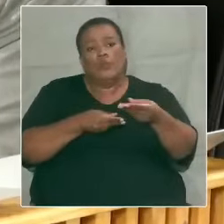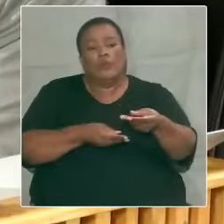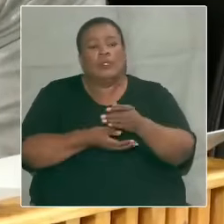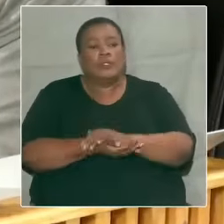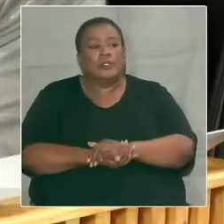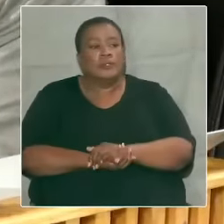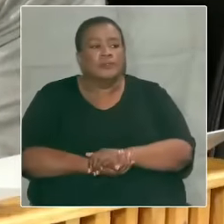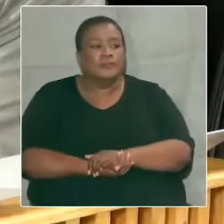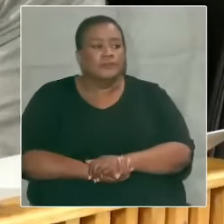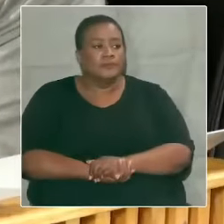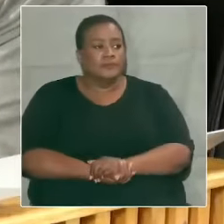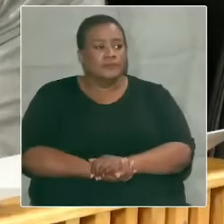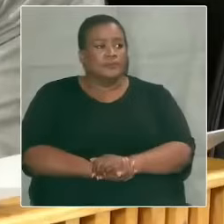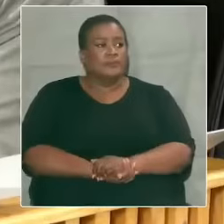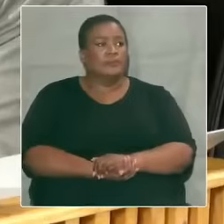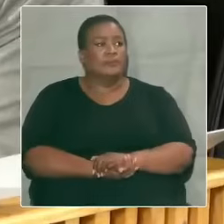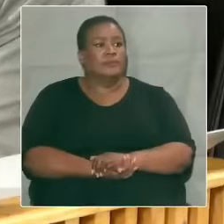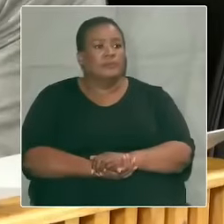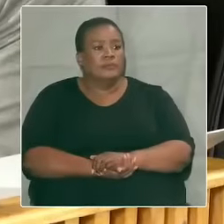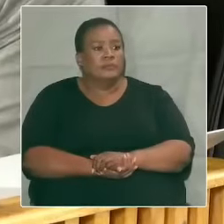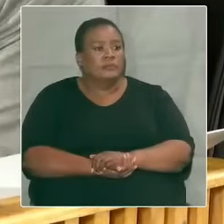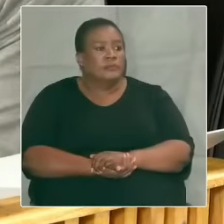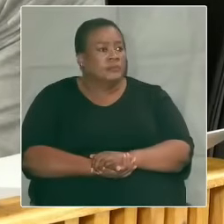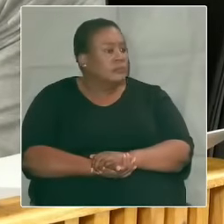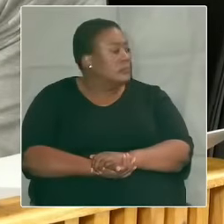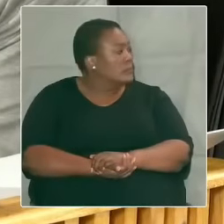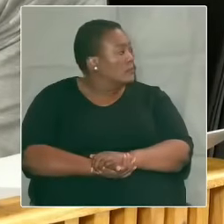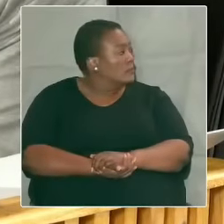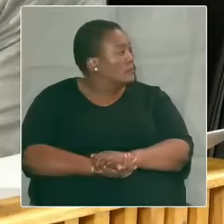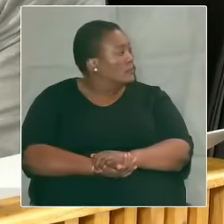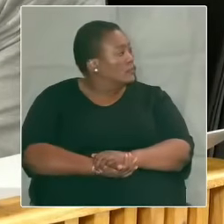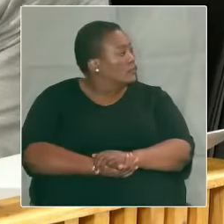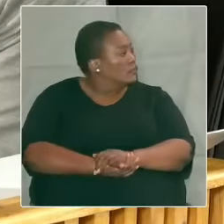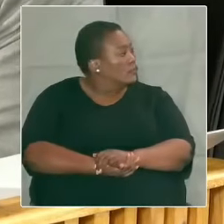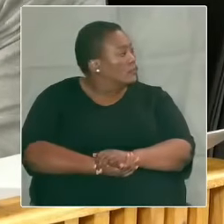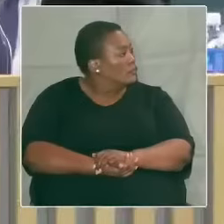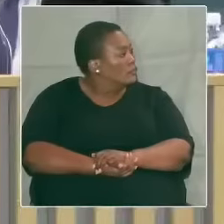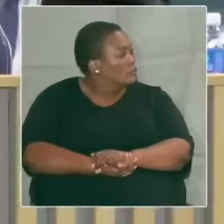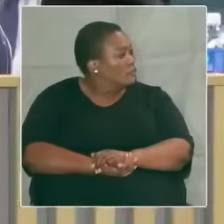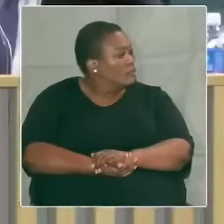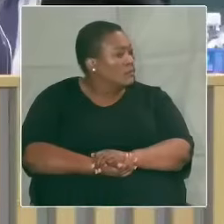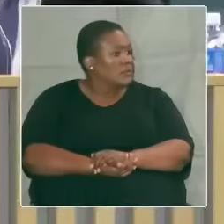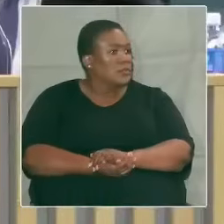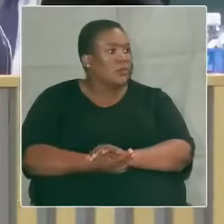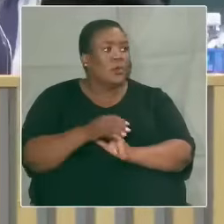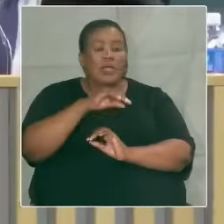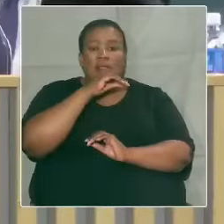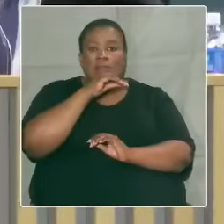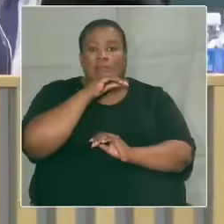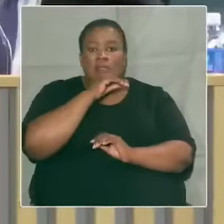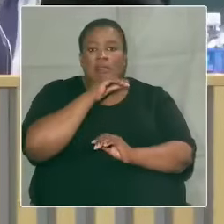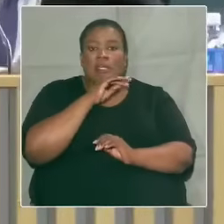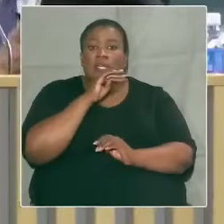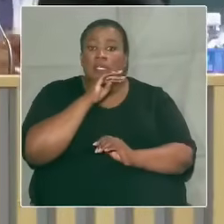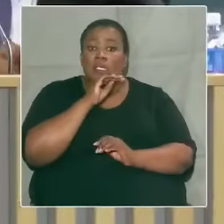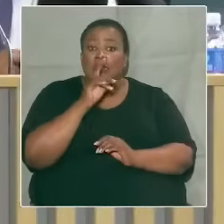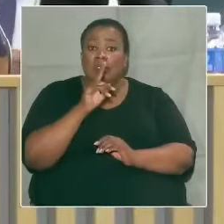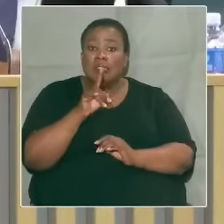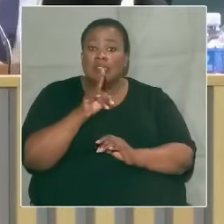Okay. I assume this will necessitate movement of the flags, Movement, Mr. yes.